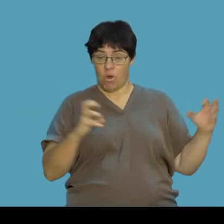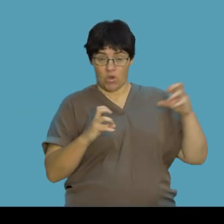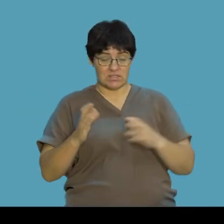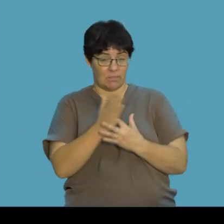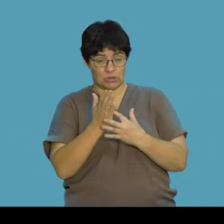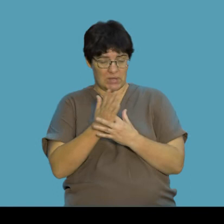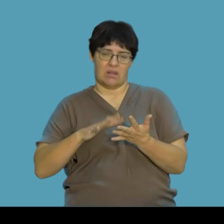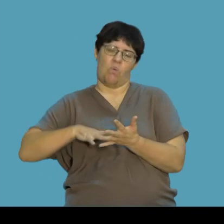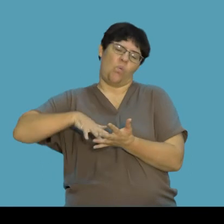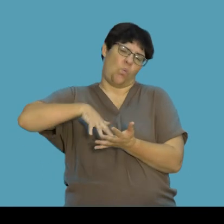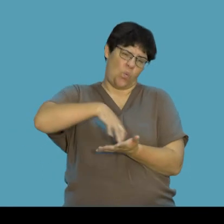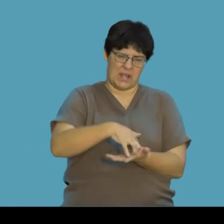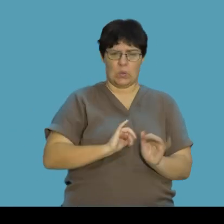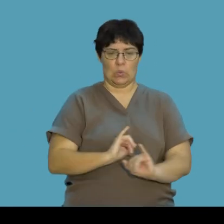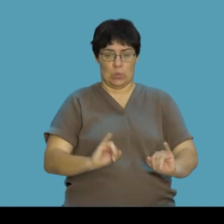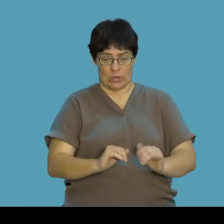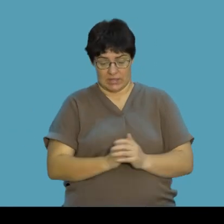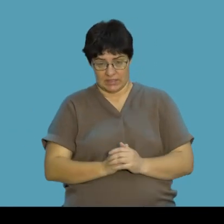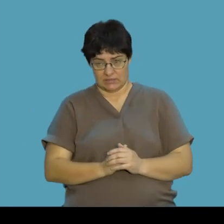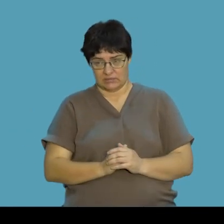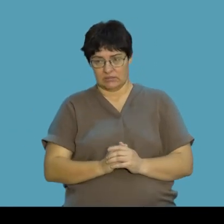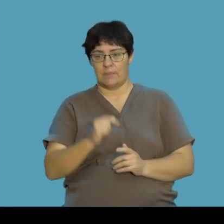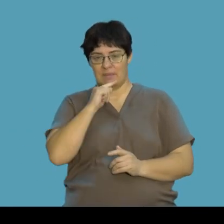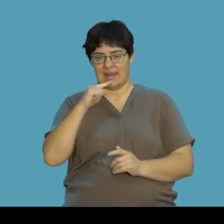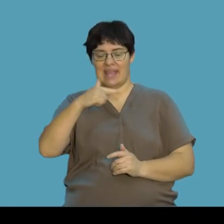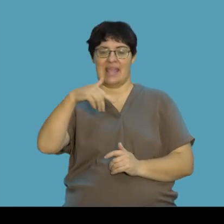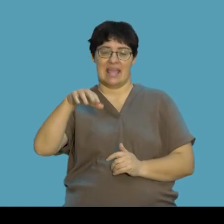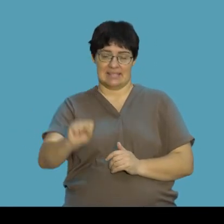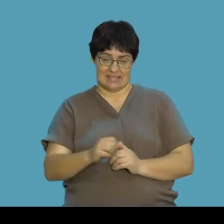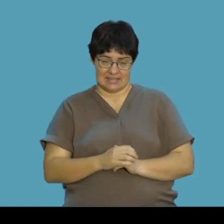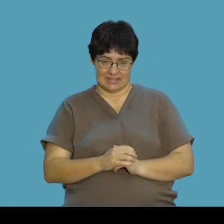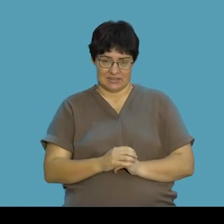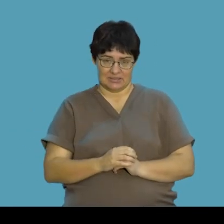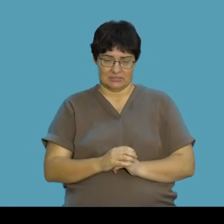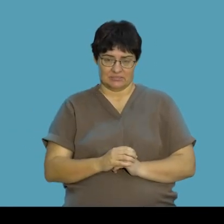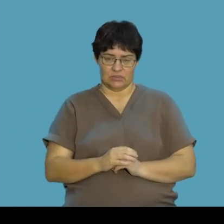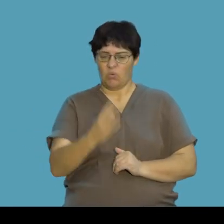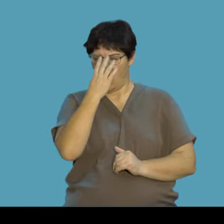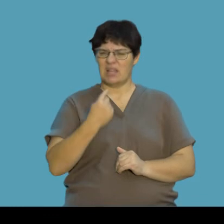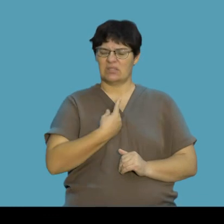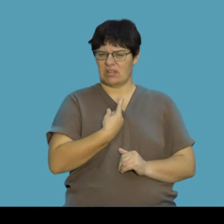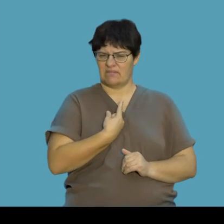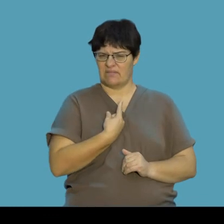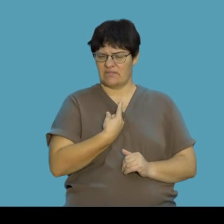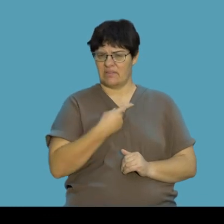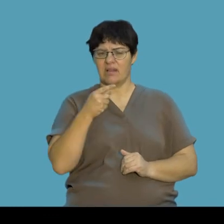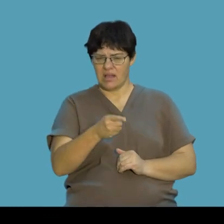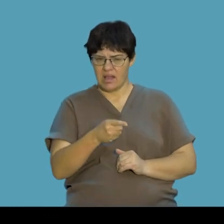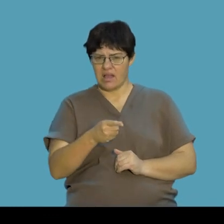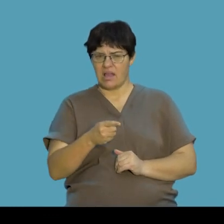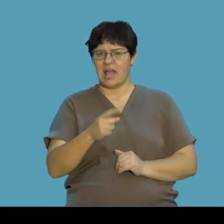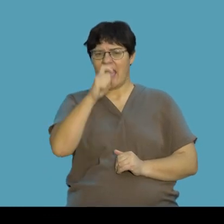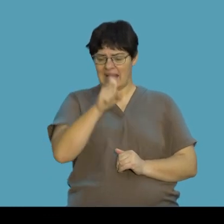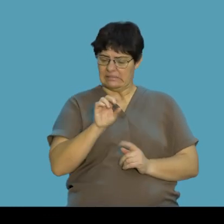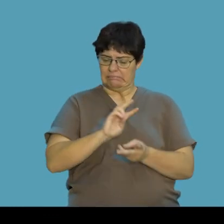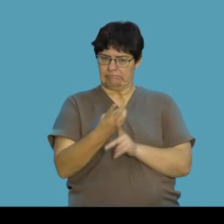actually weak. So this will be a gaseous state. So in this case, we're asking ourselves, when was substance X a gas? So